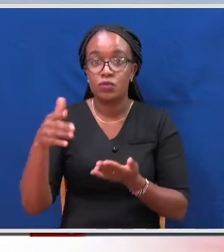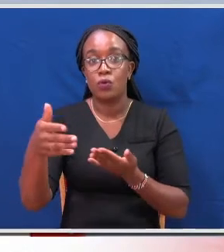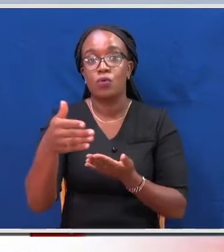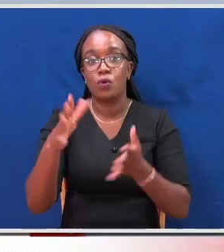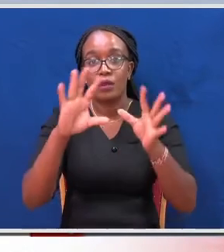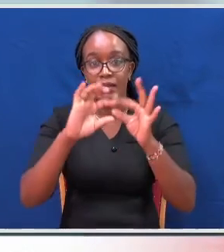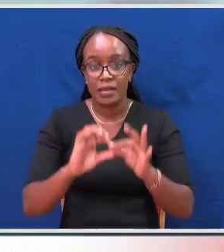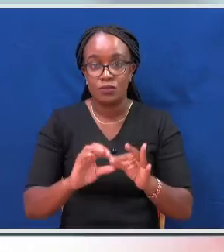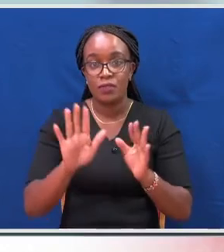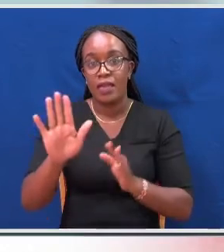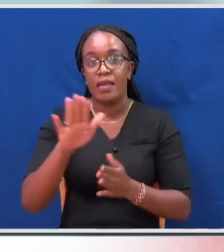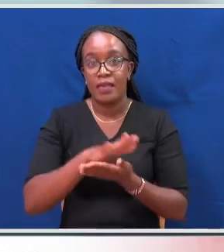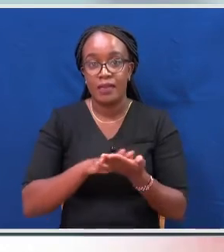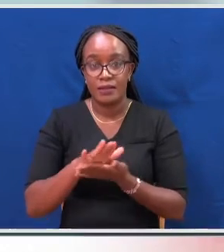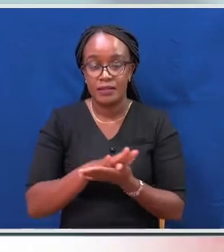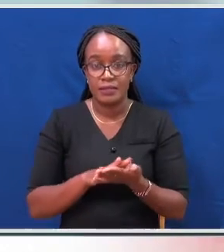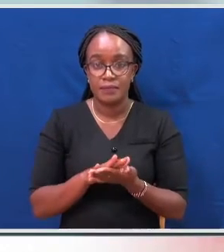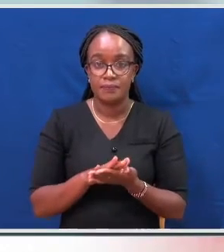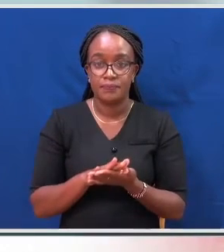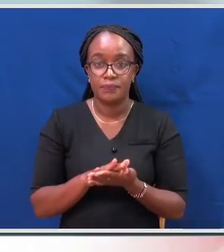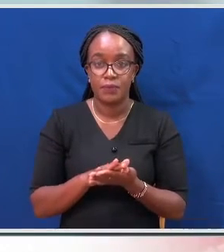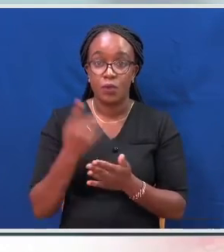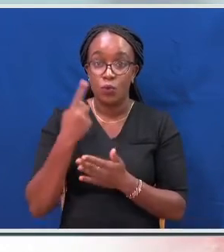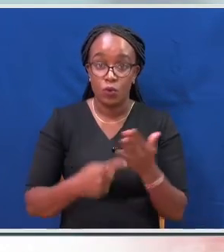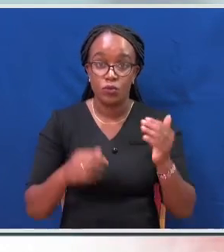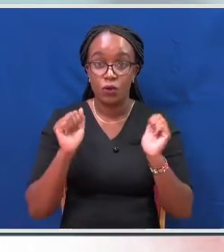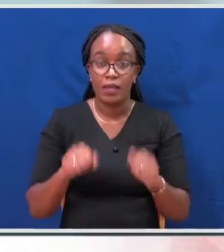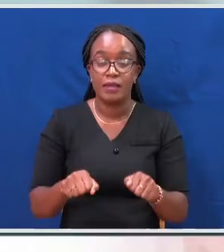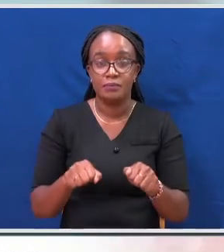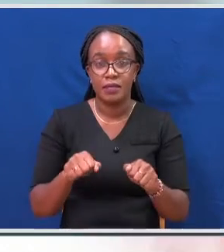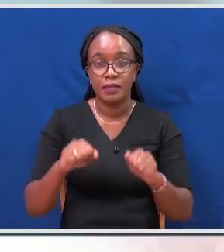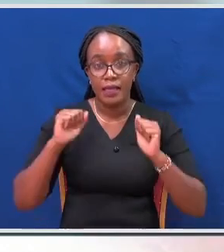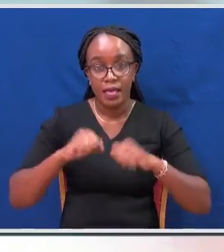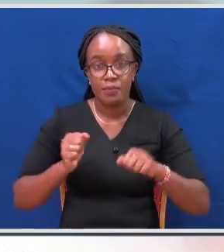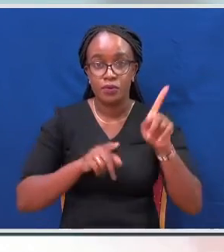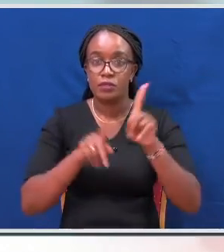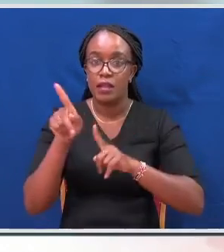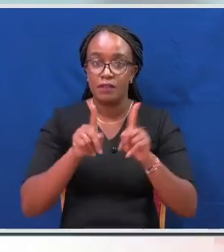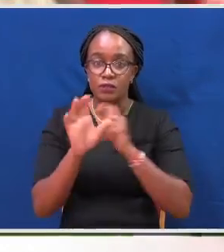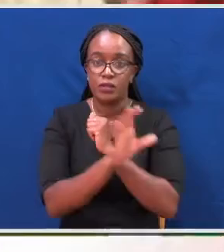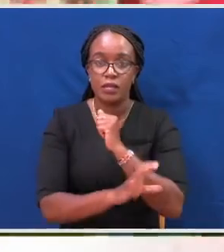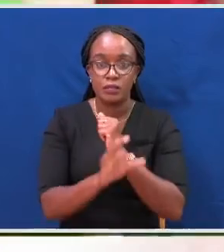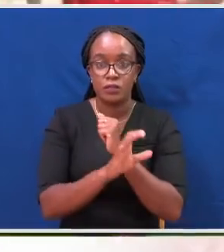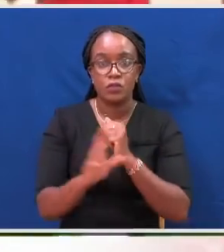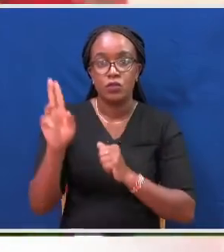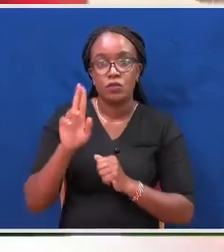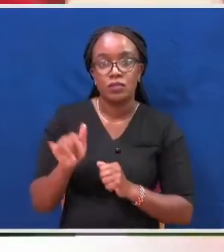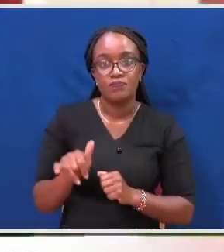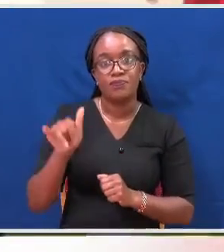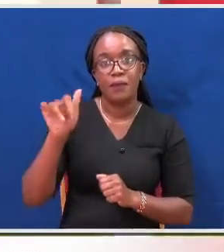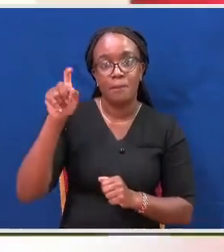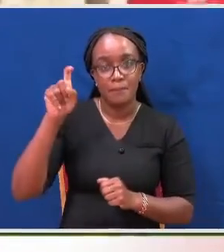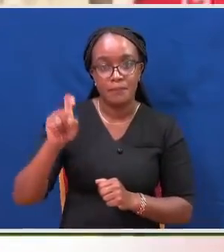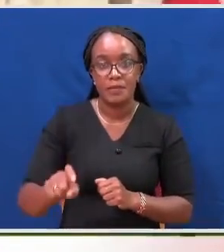their destinations. Provision that you can be able to travel into the country, hire a plane upon clearance by the Kenya Civil